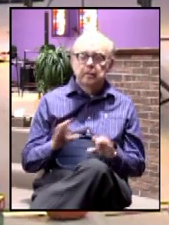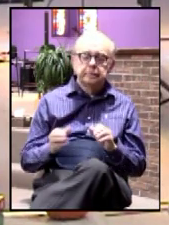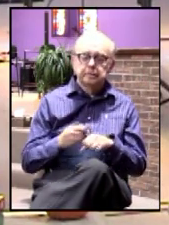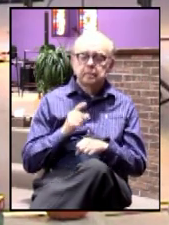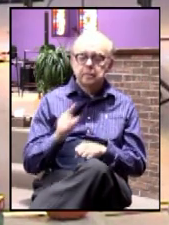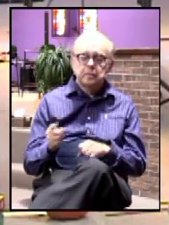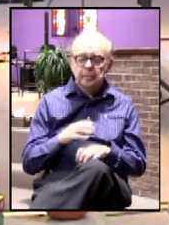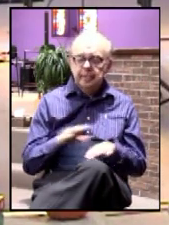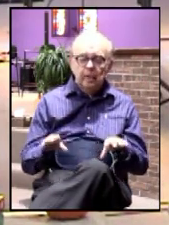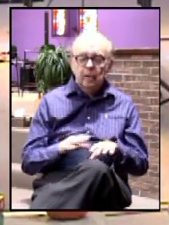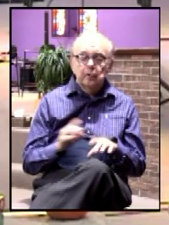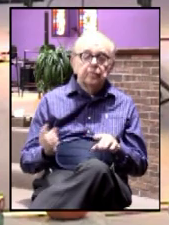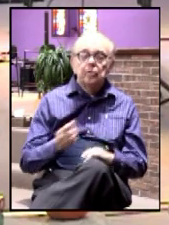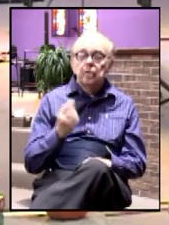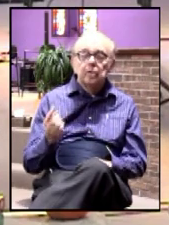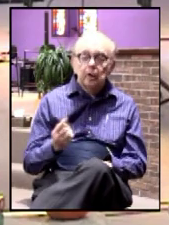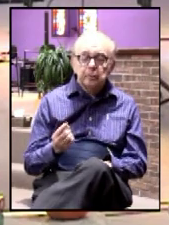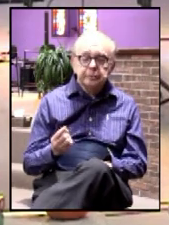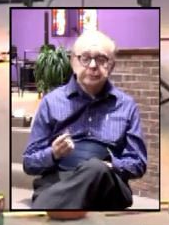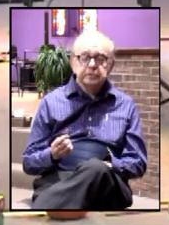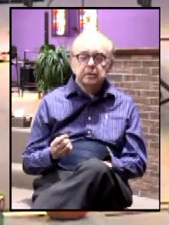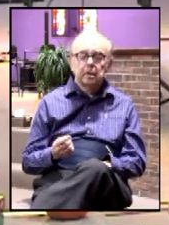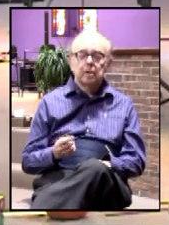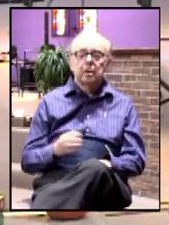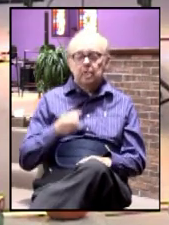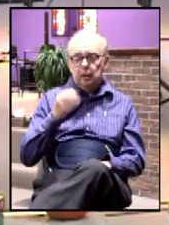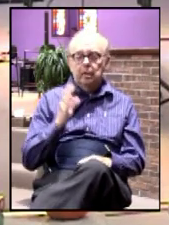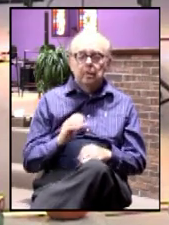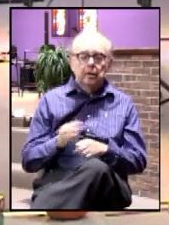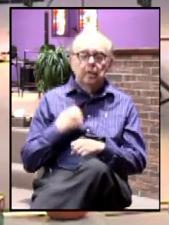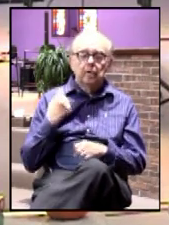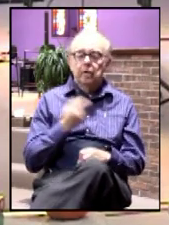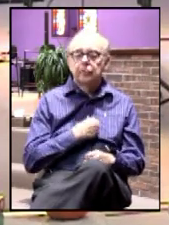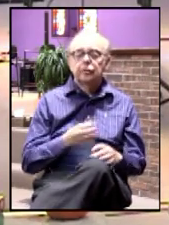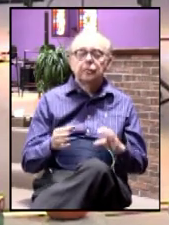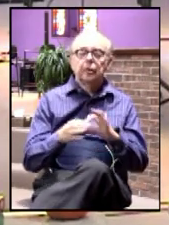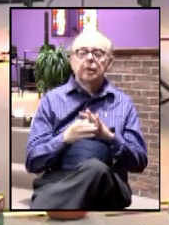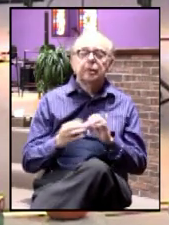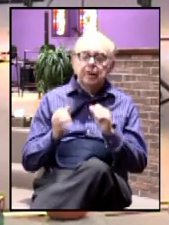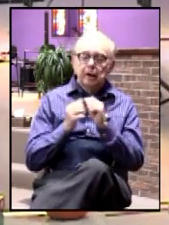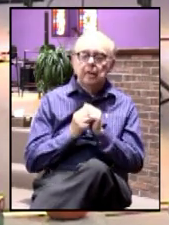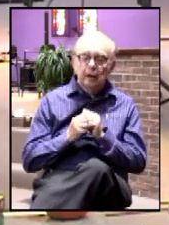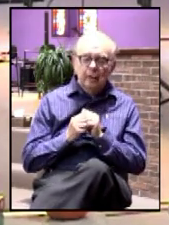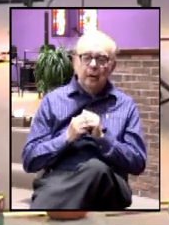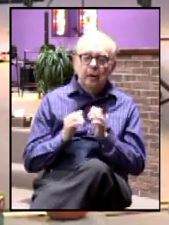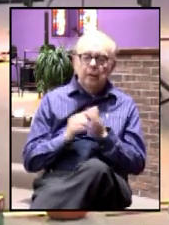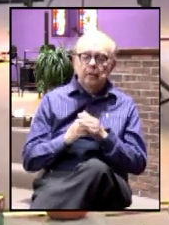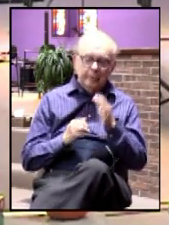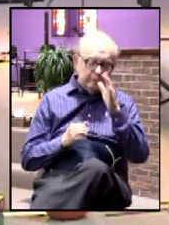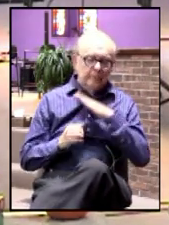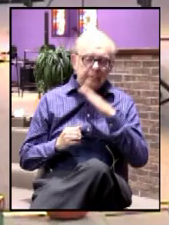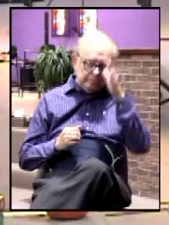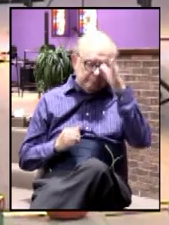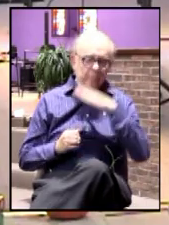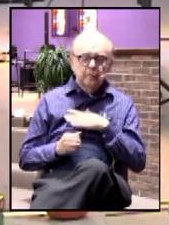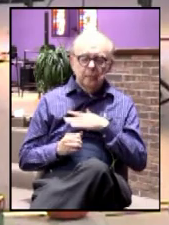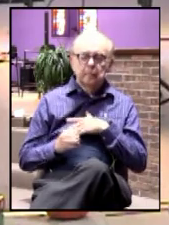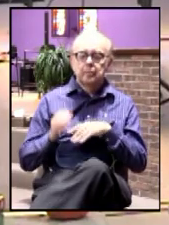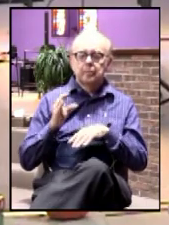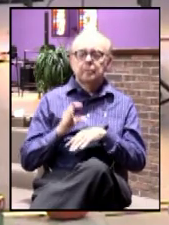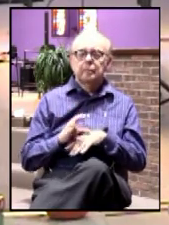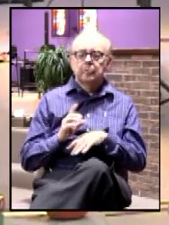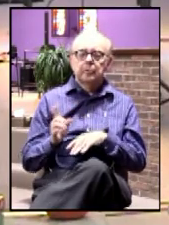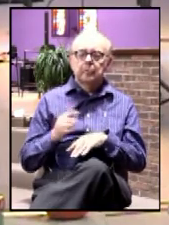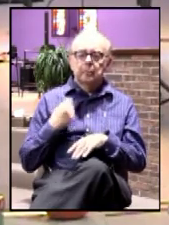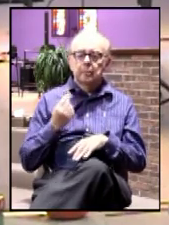God didn't make you to do it by yourself. He made us to join together because this, ladies and gentlemen, a